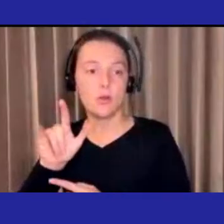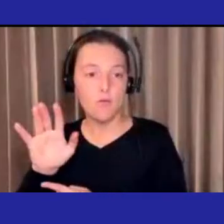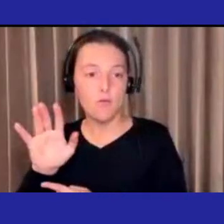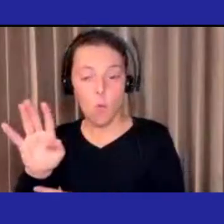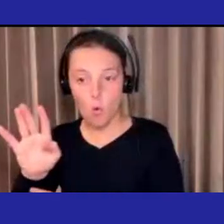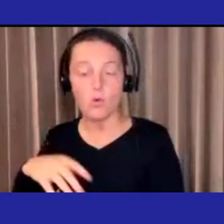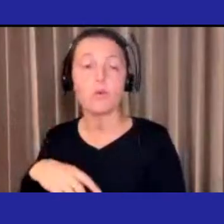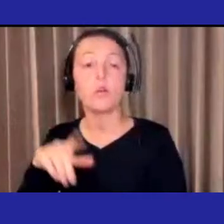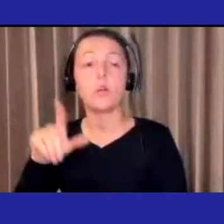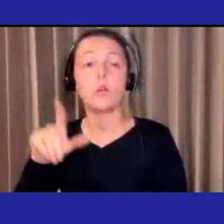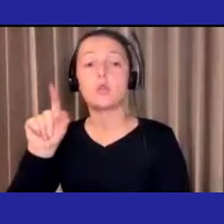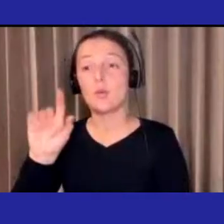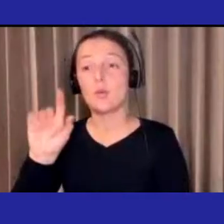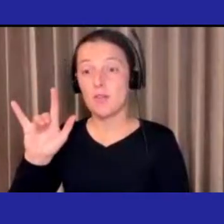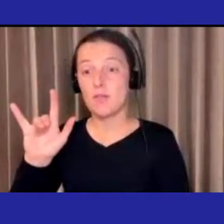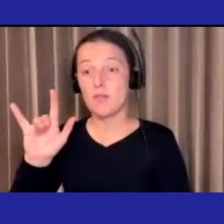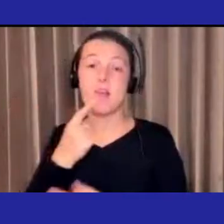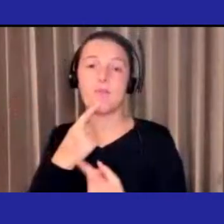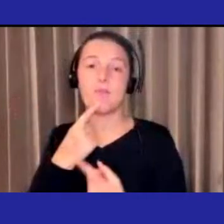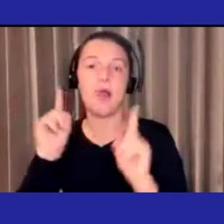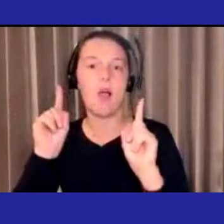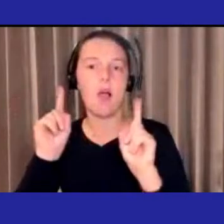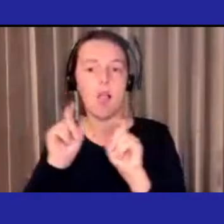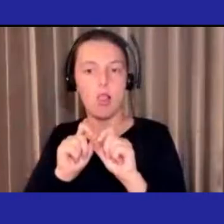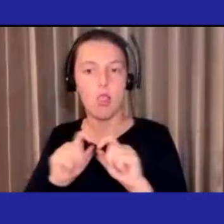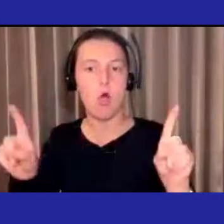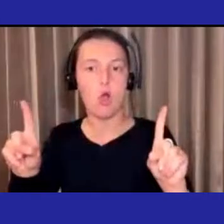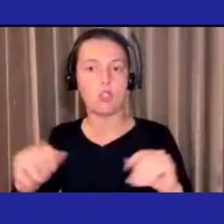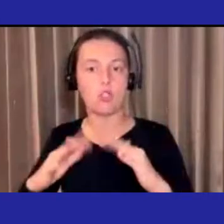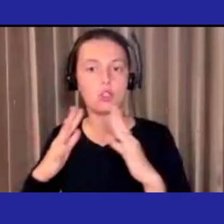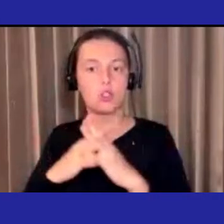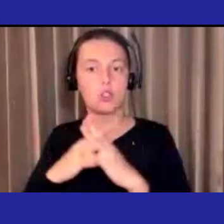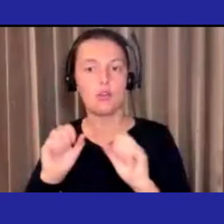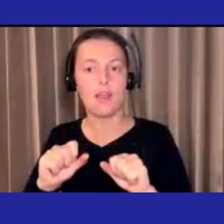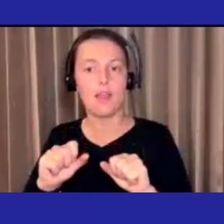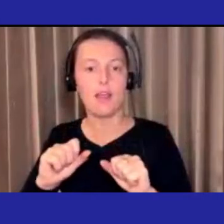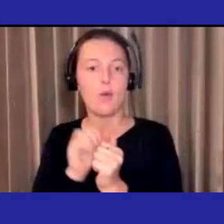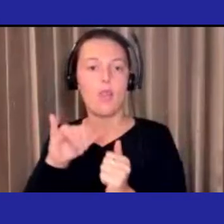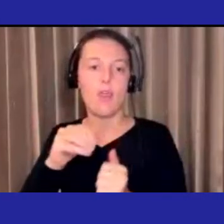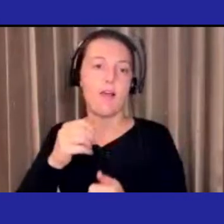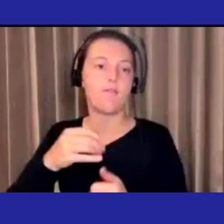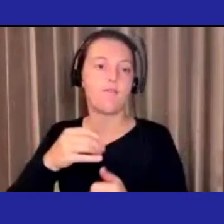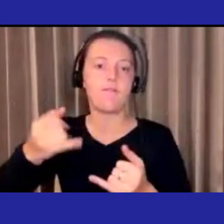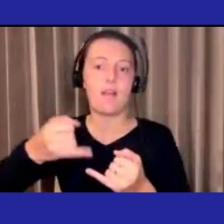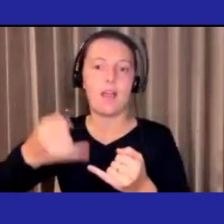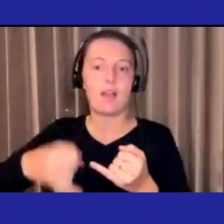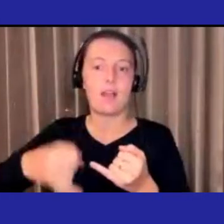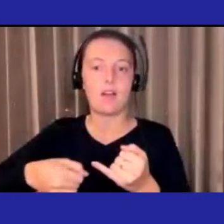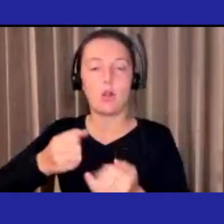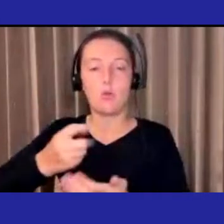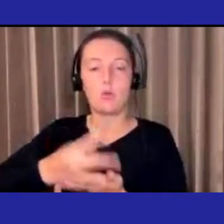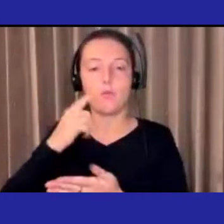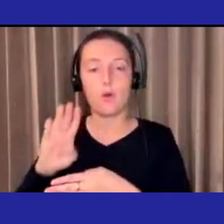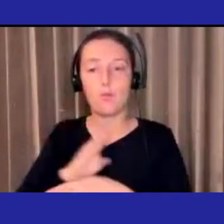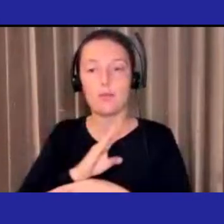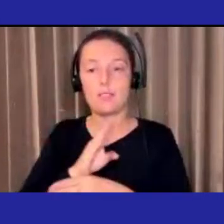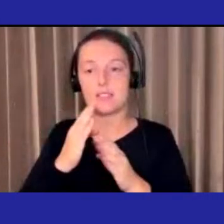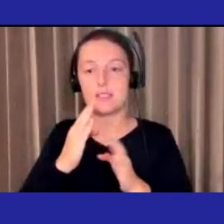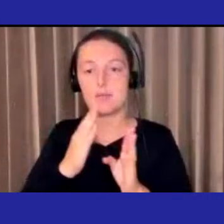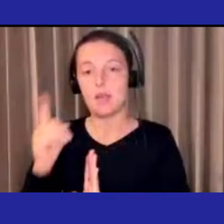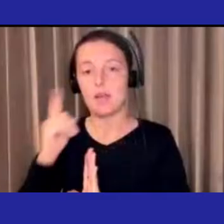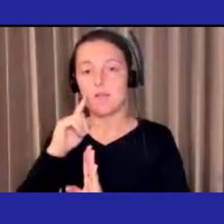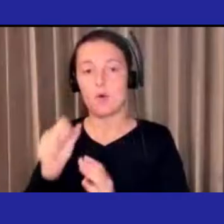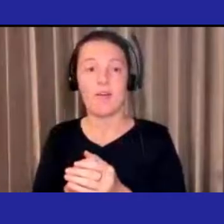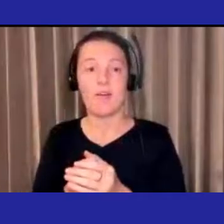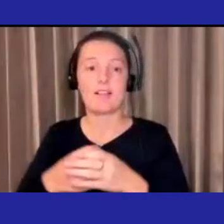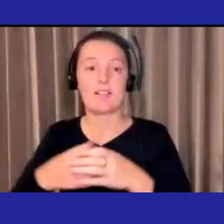launch with that final approval of the business plan to expand our adult services. And we also received a grant in